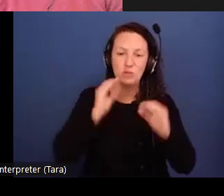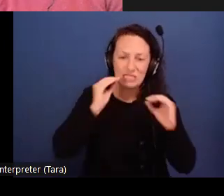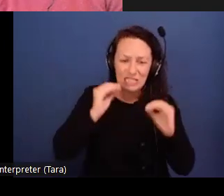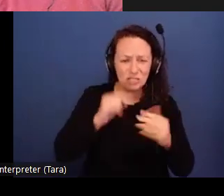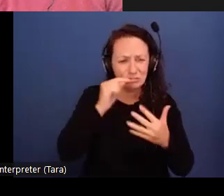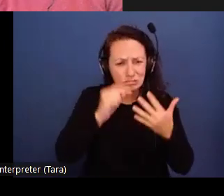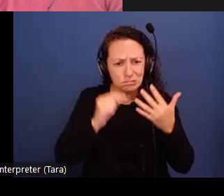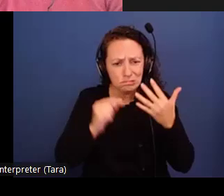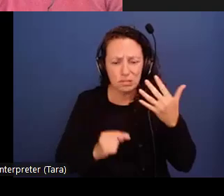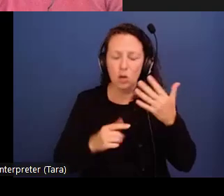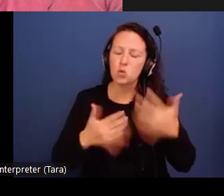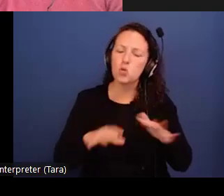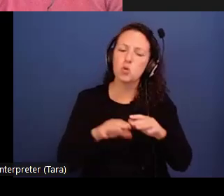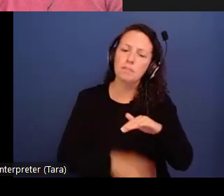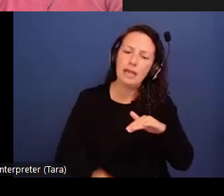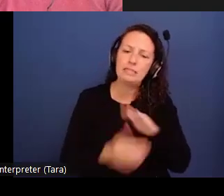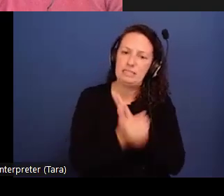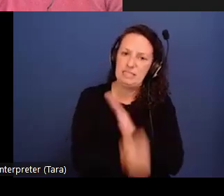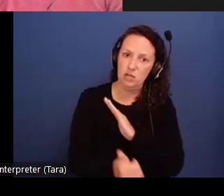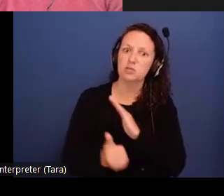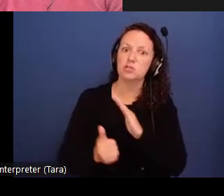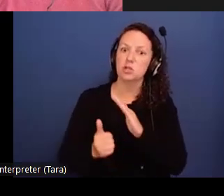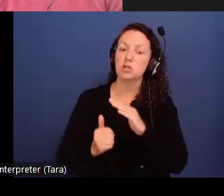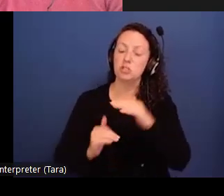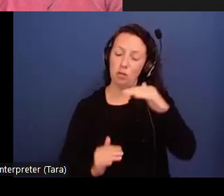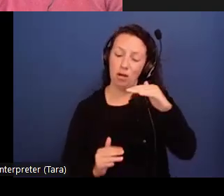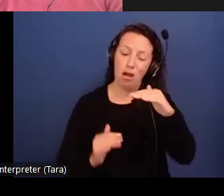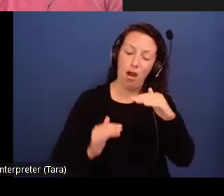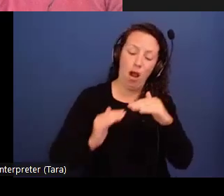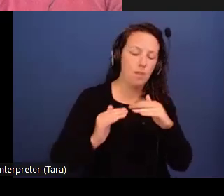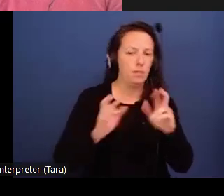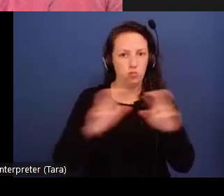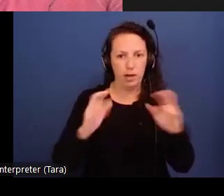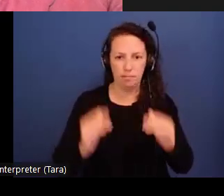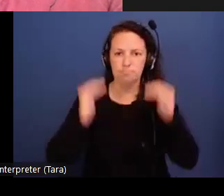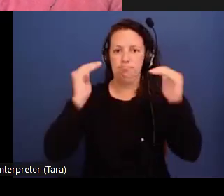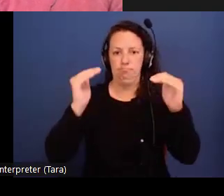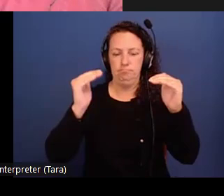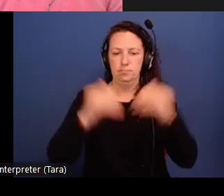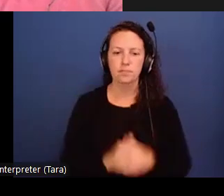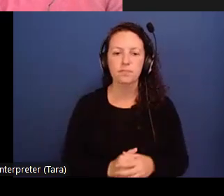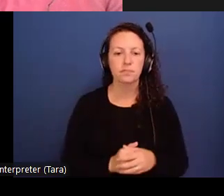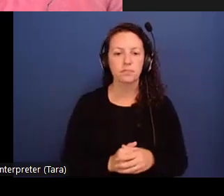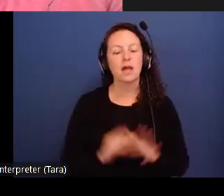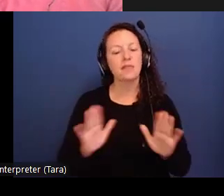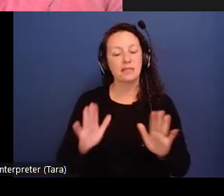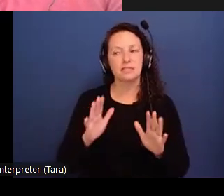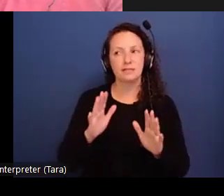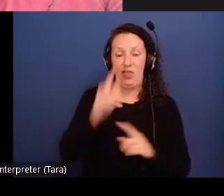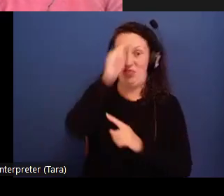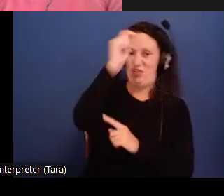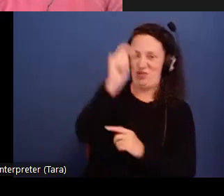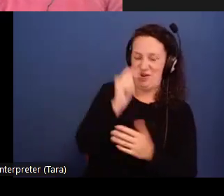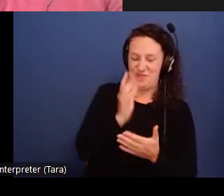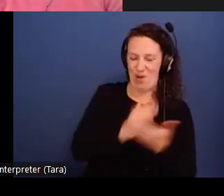these fundamentals to get their startup to the next level. That's the theoretical side. The